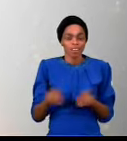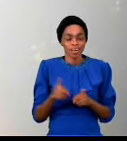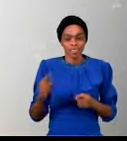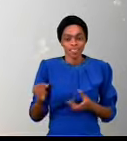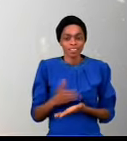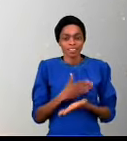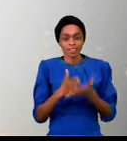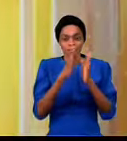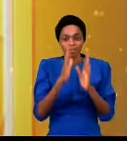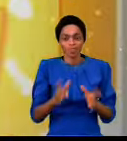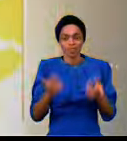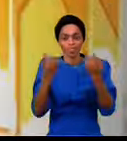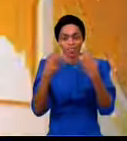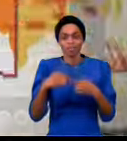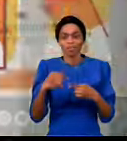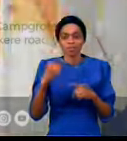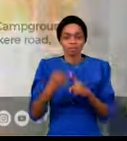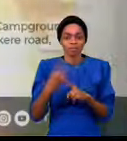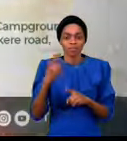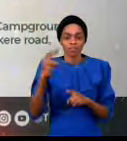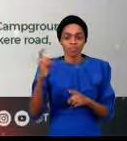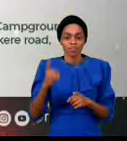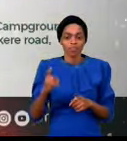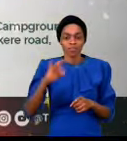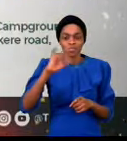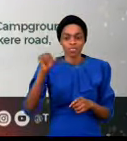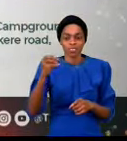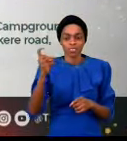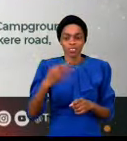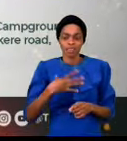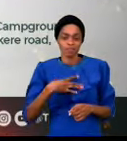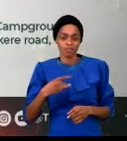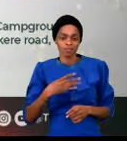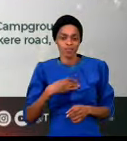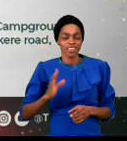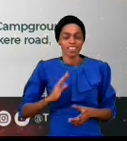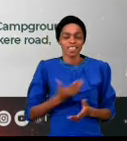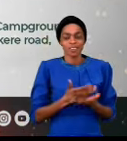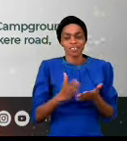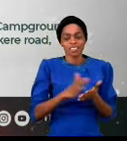the gospel to every creature